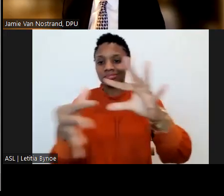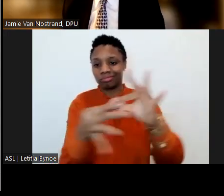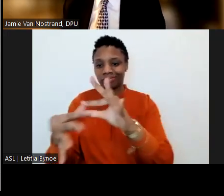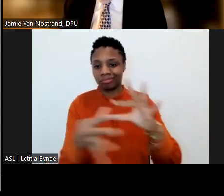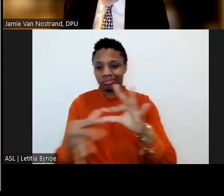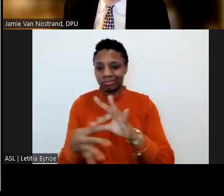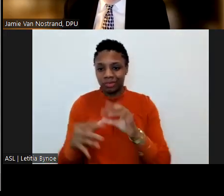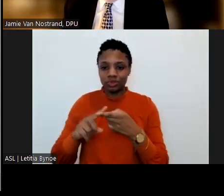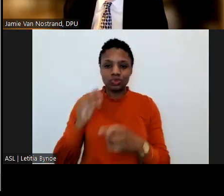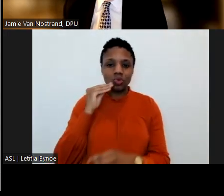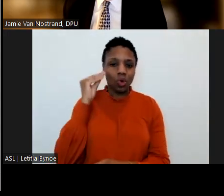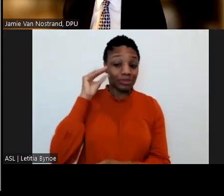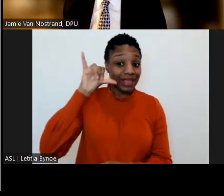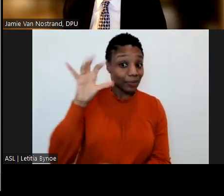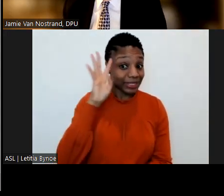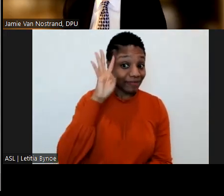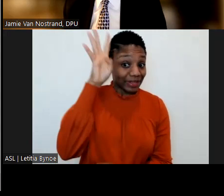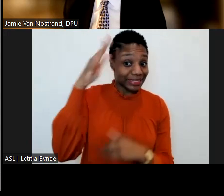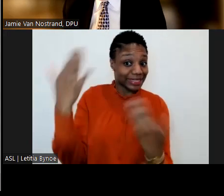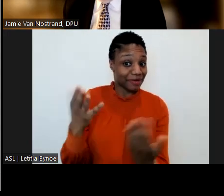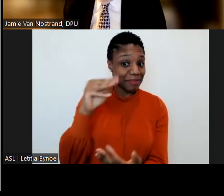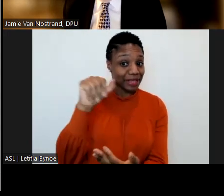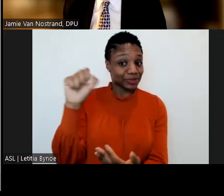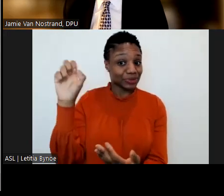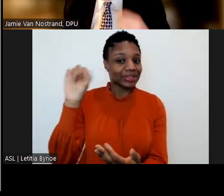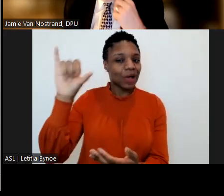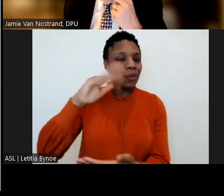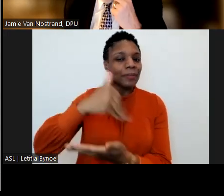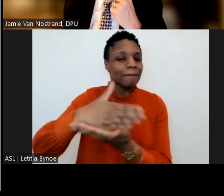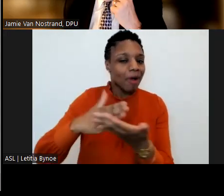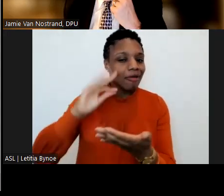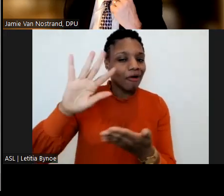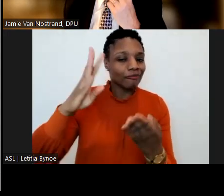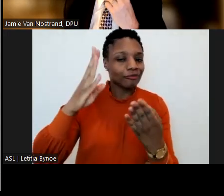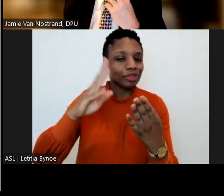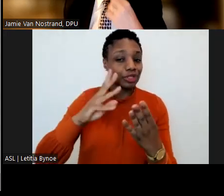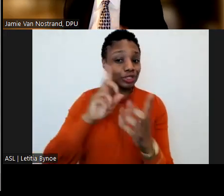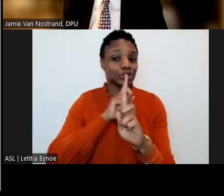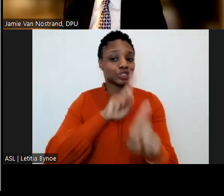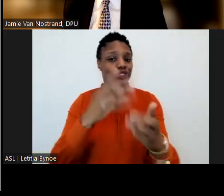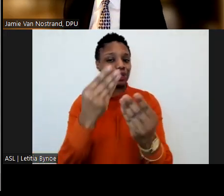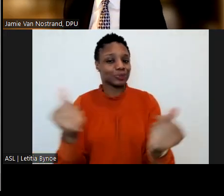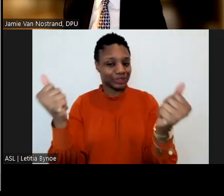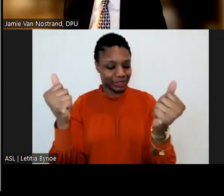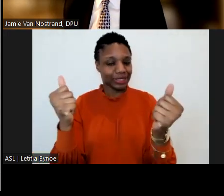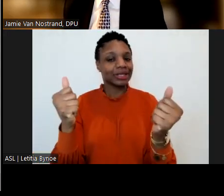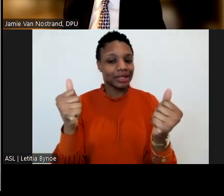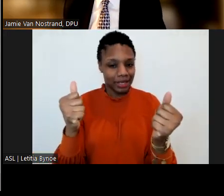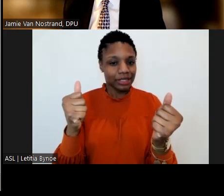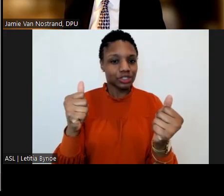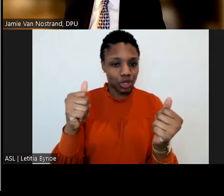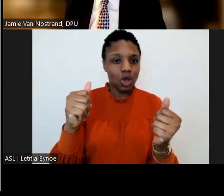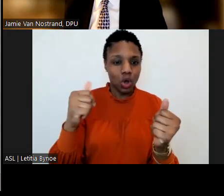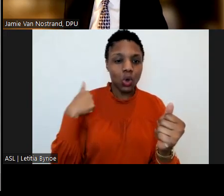that was pretty much invented here in Massachusetts. We're pretty excited about it. That's going to be part of the solution, we think. And so part of what we're doing on this order is